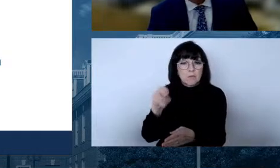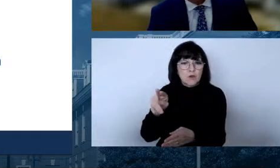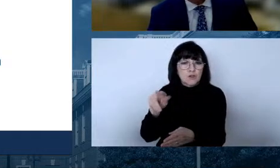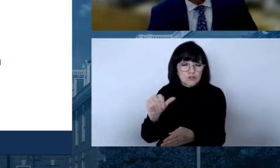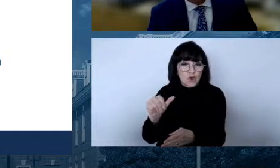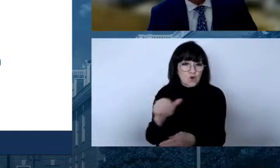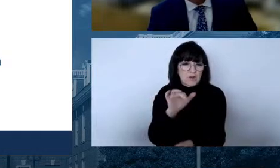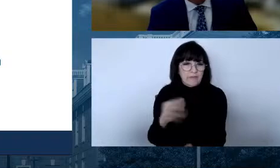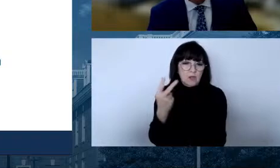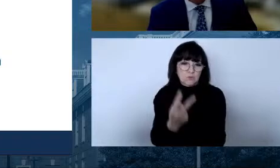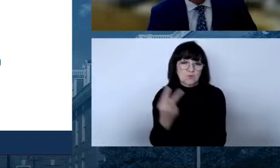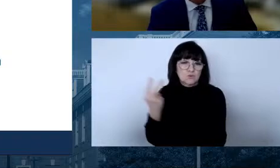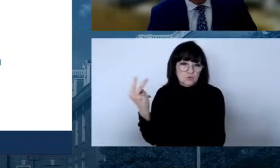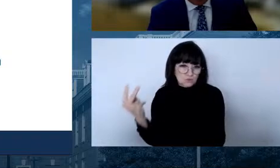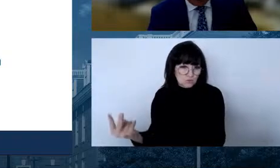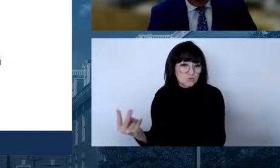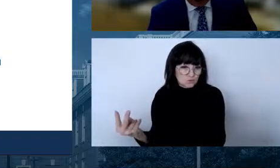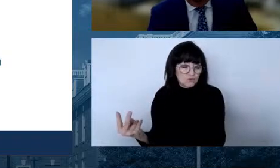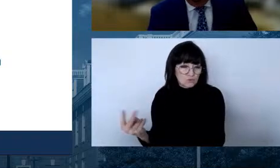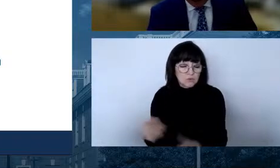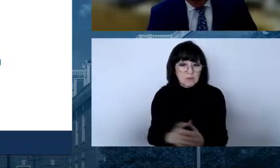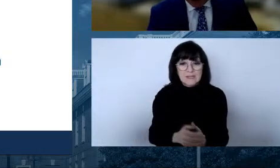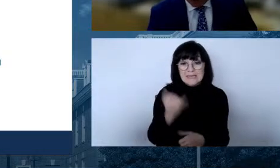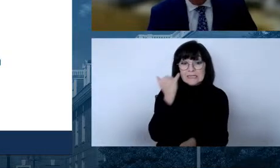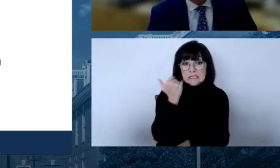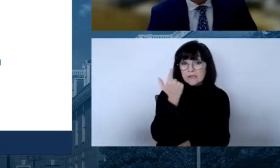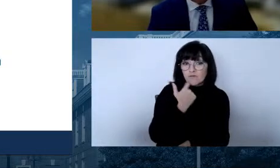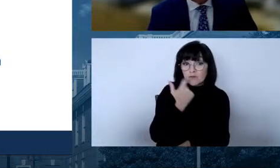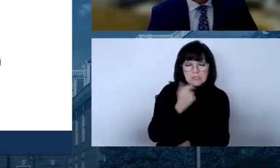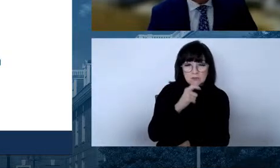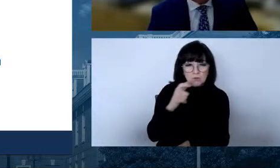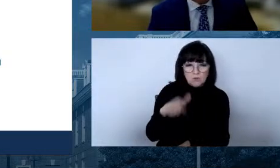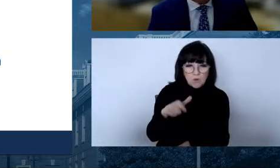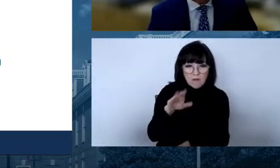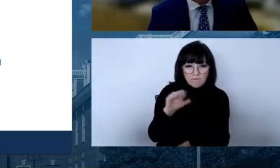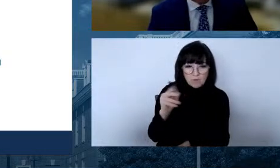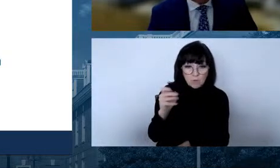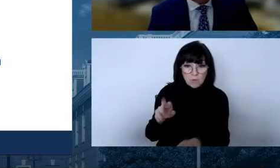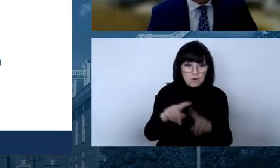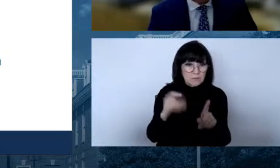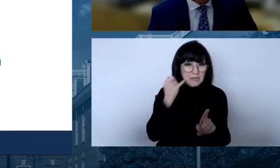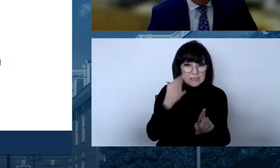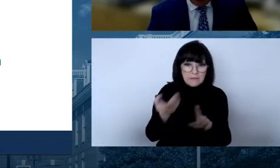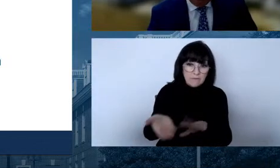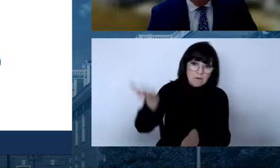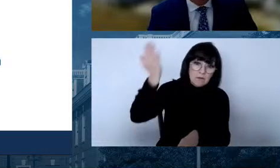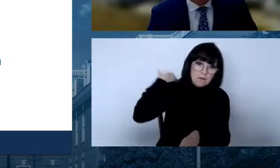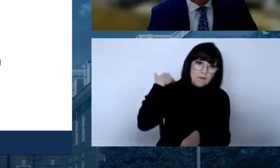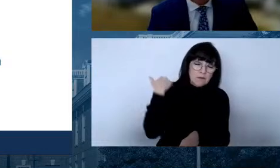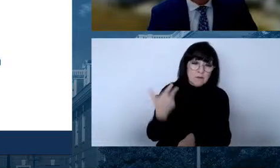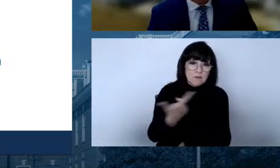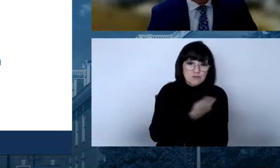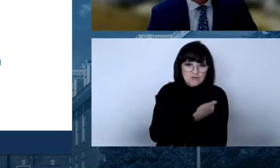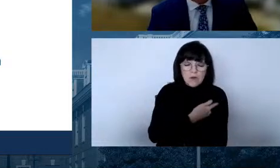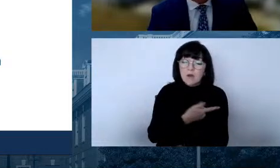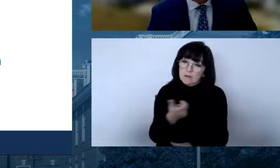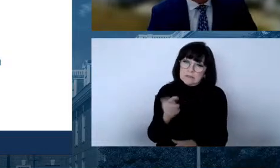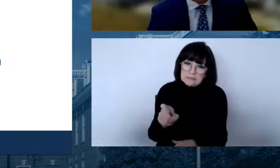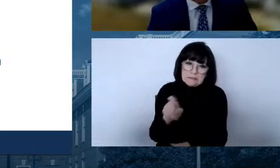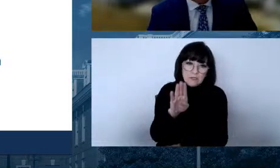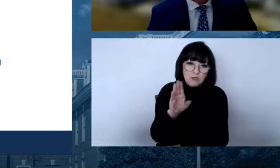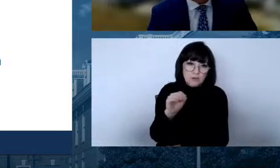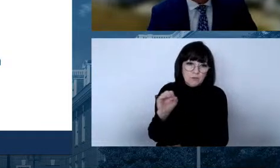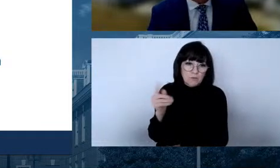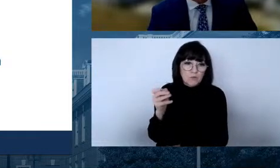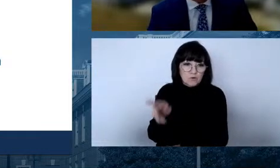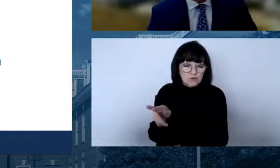unless they've had their first vaccine recently. Something that I think is interesting, it's a really helpful study that came out just 2 weeks